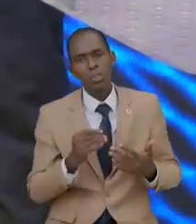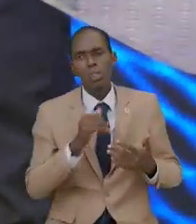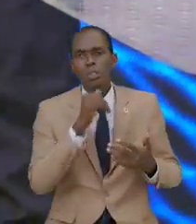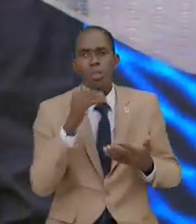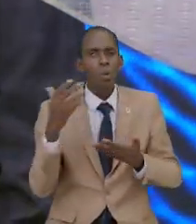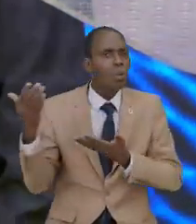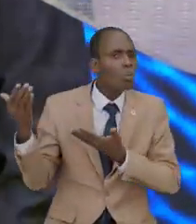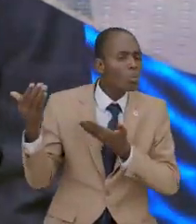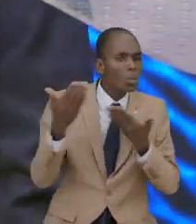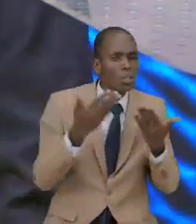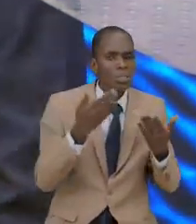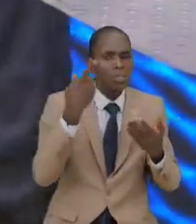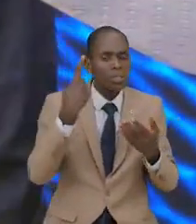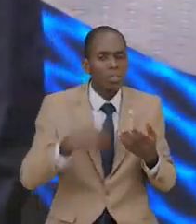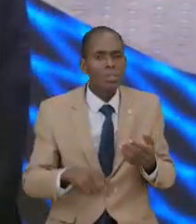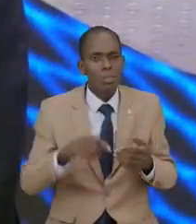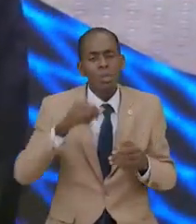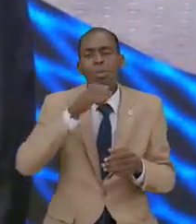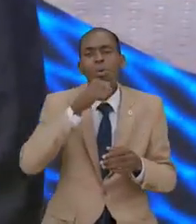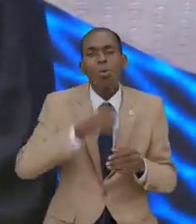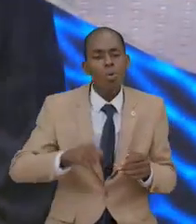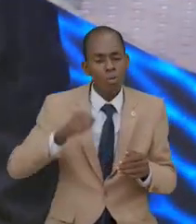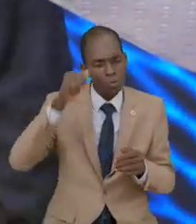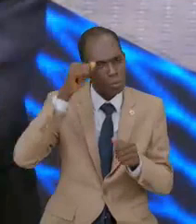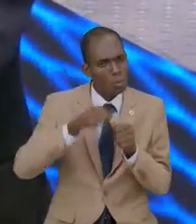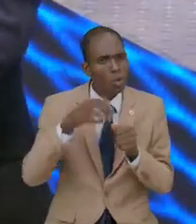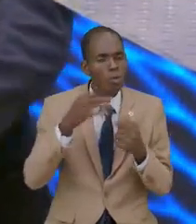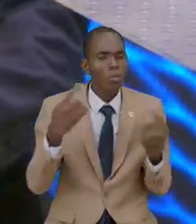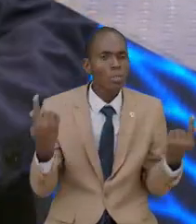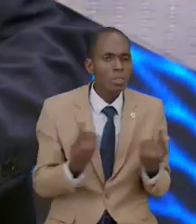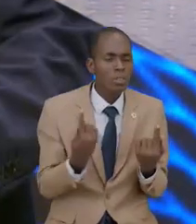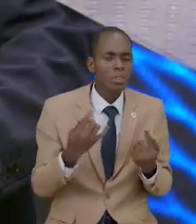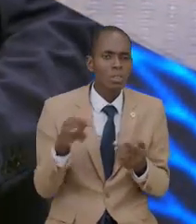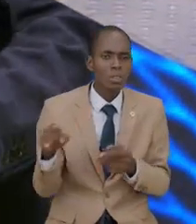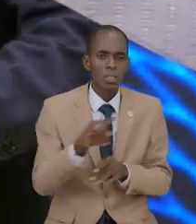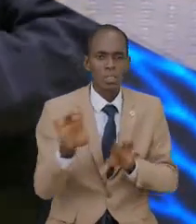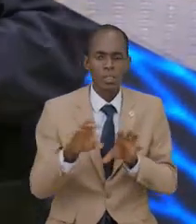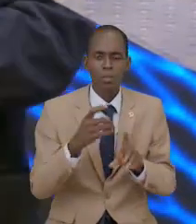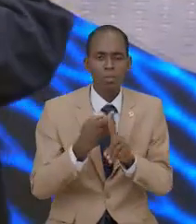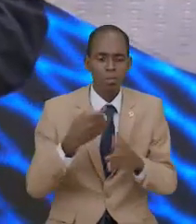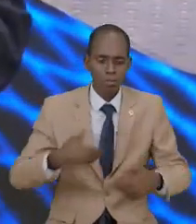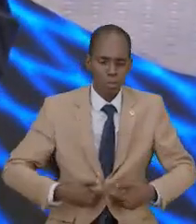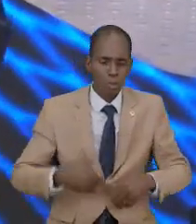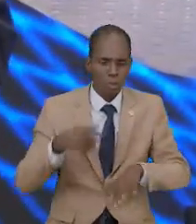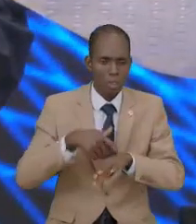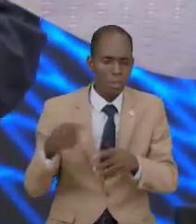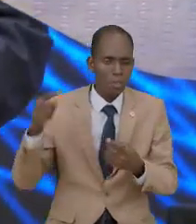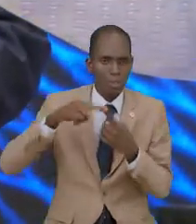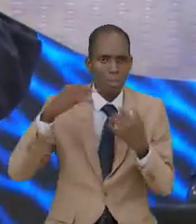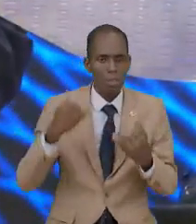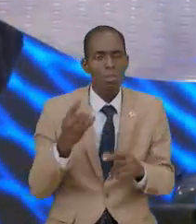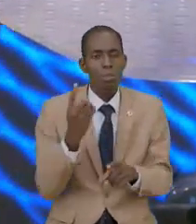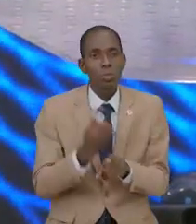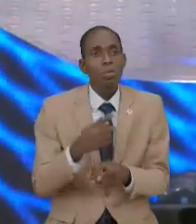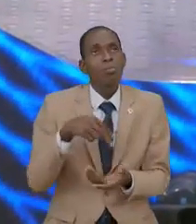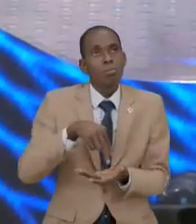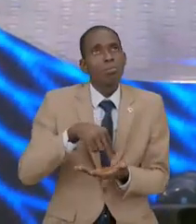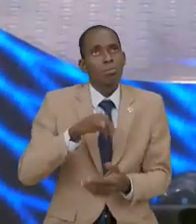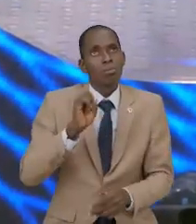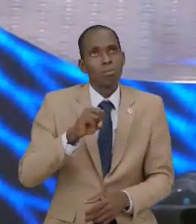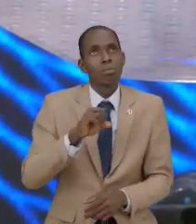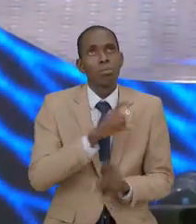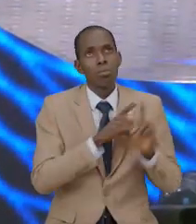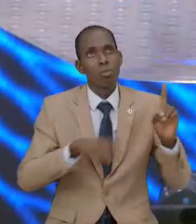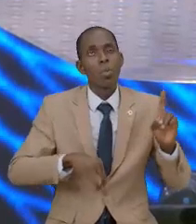the sins they committed from when they were very young until this time. They just stand up there and they say, yes, Lord,